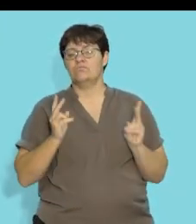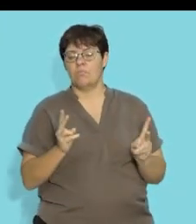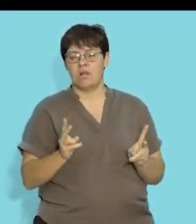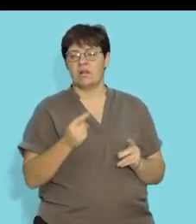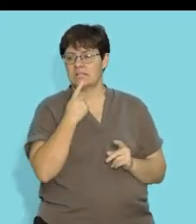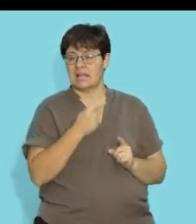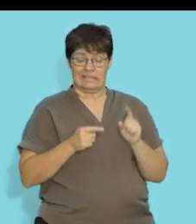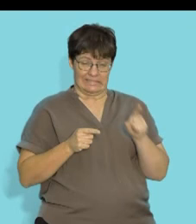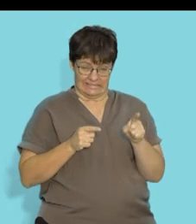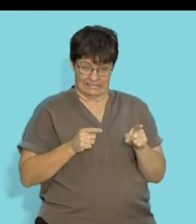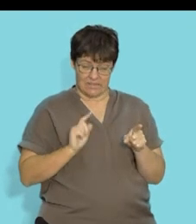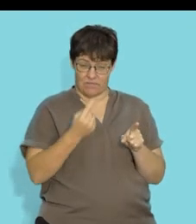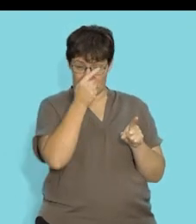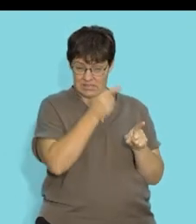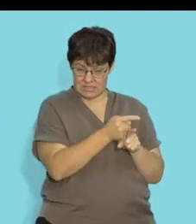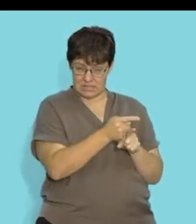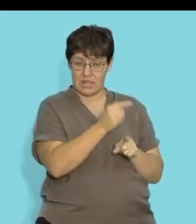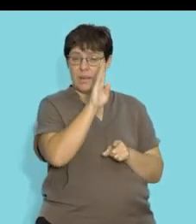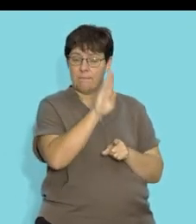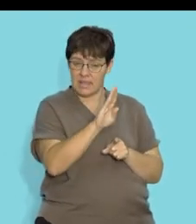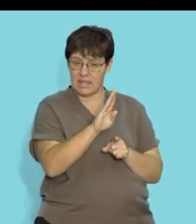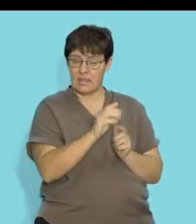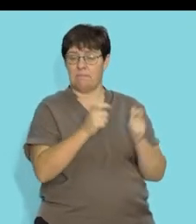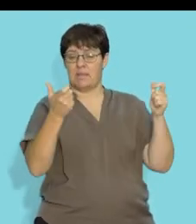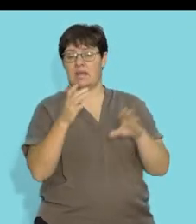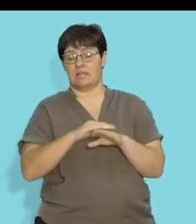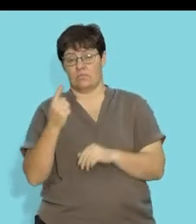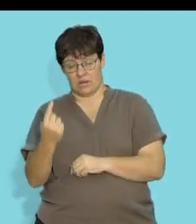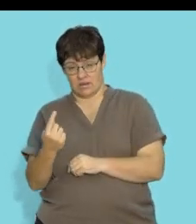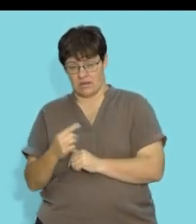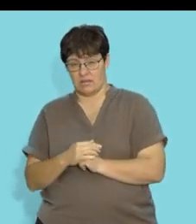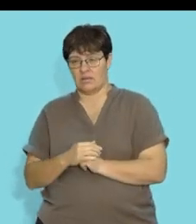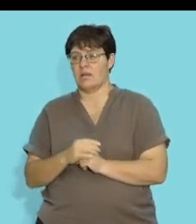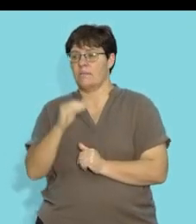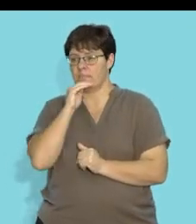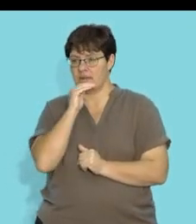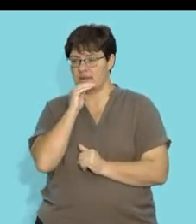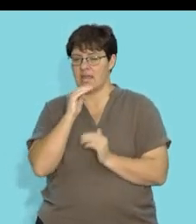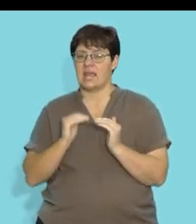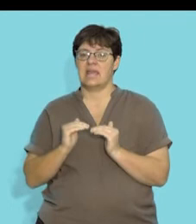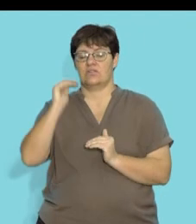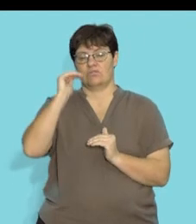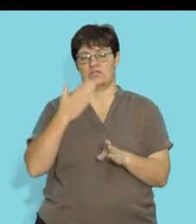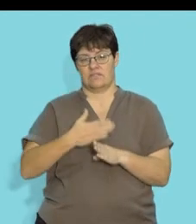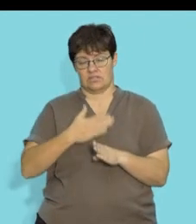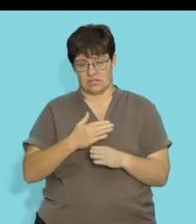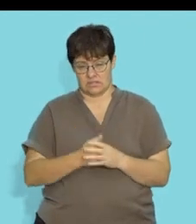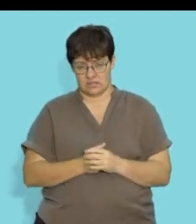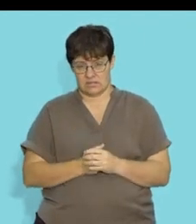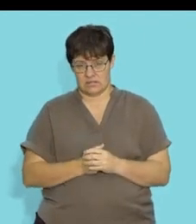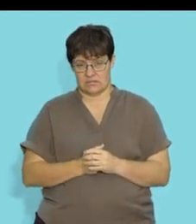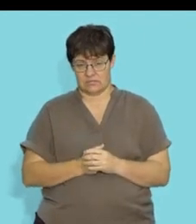we then normally call this first one, when b is greater than 1, we call this the